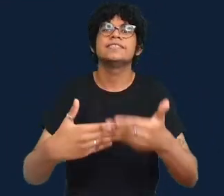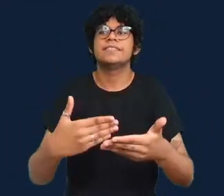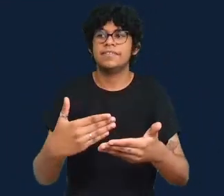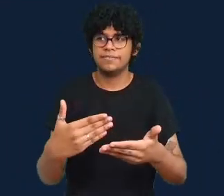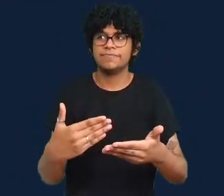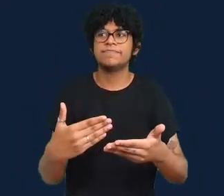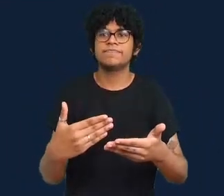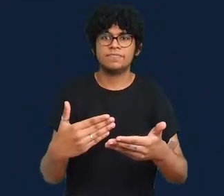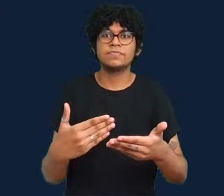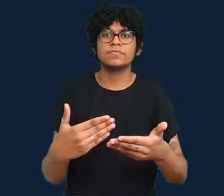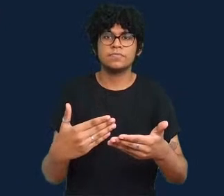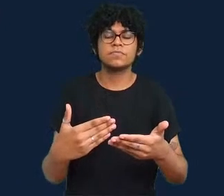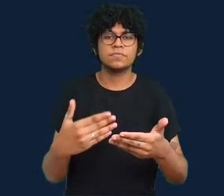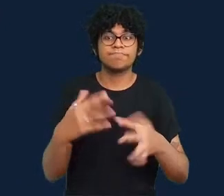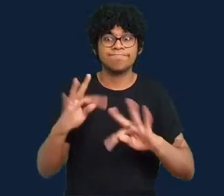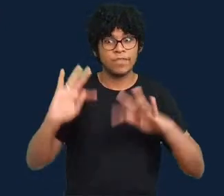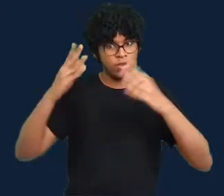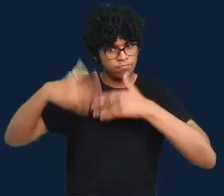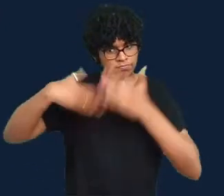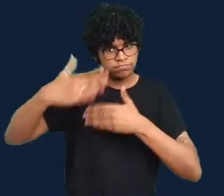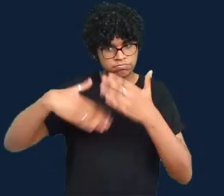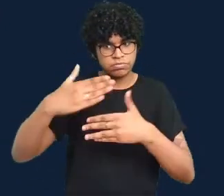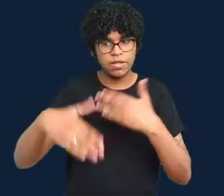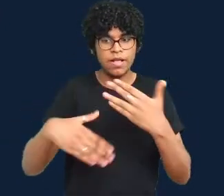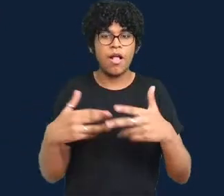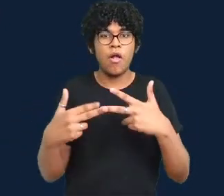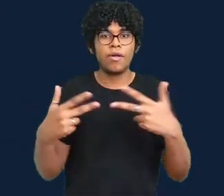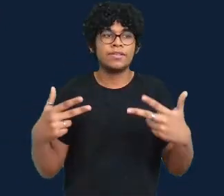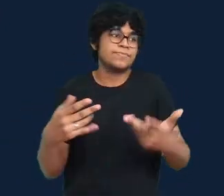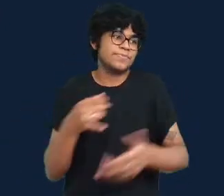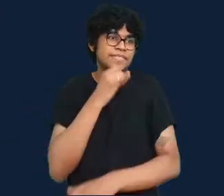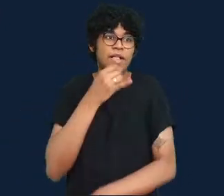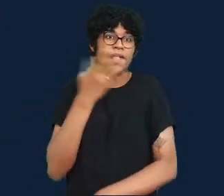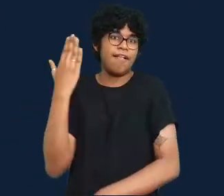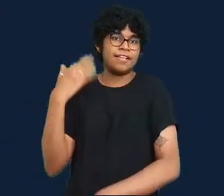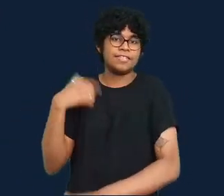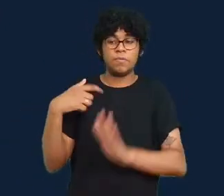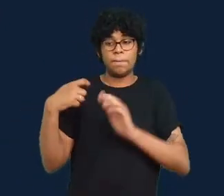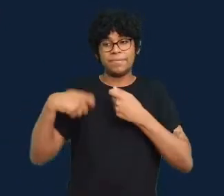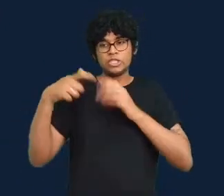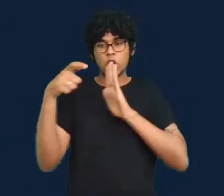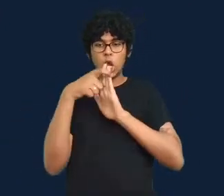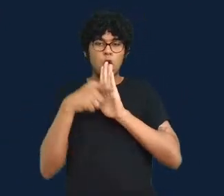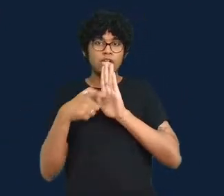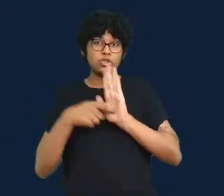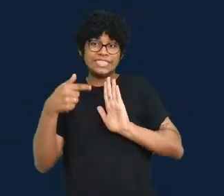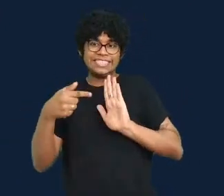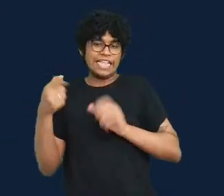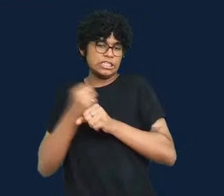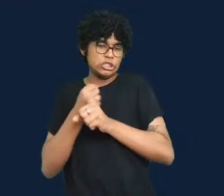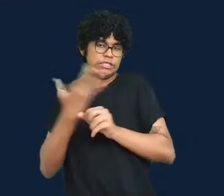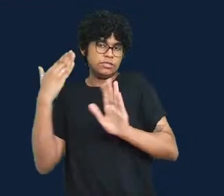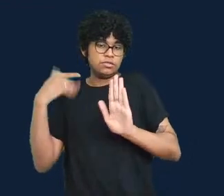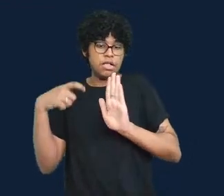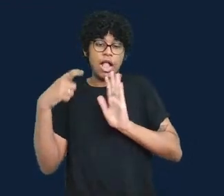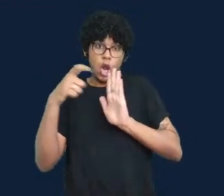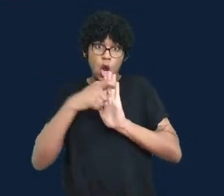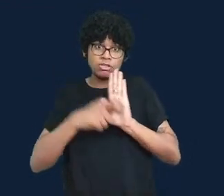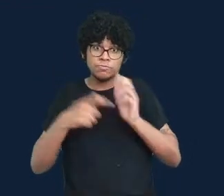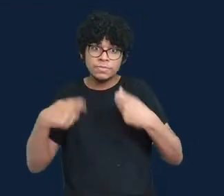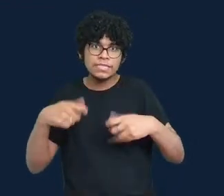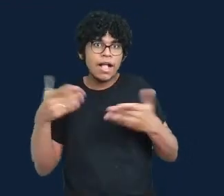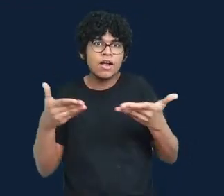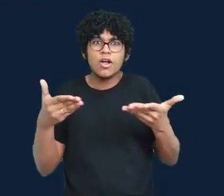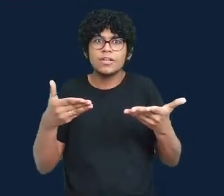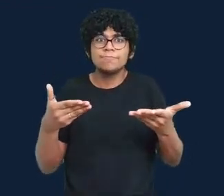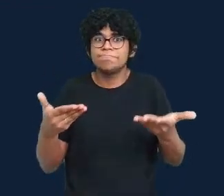I don't need code for today. So I think like sometimes I question whether I am going to be irrelevant at this